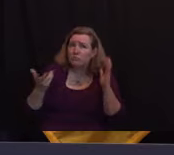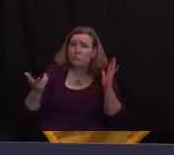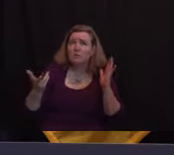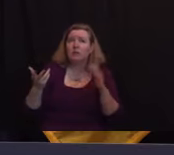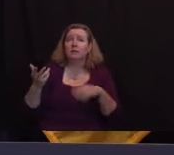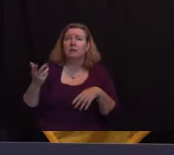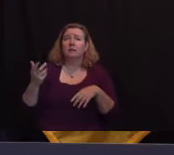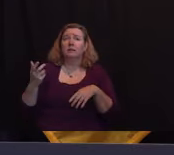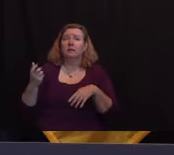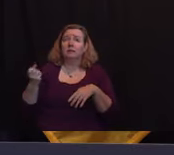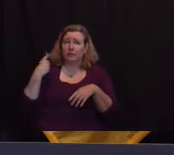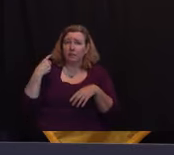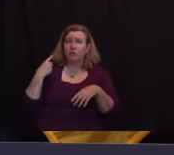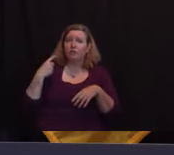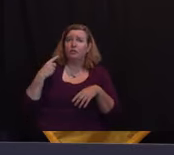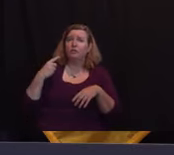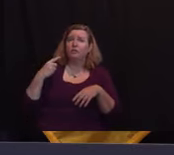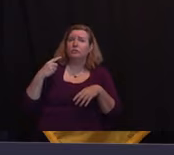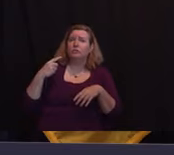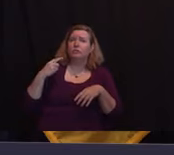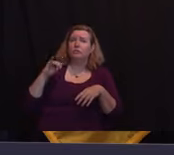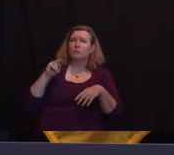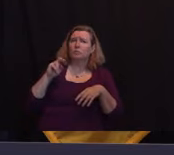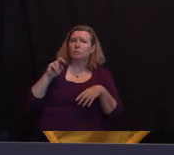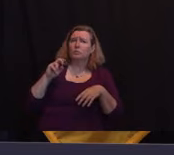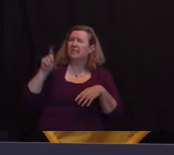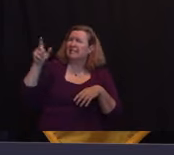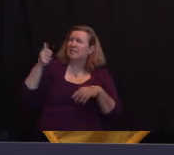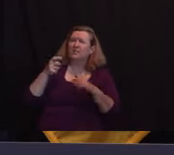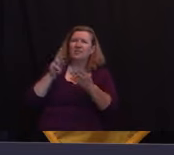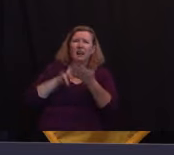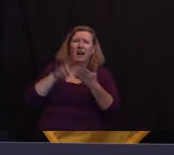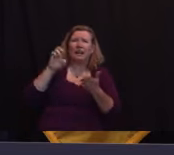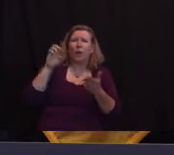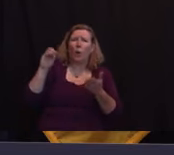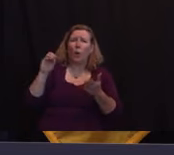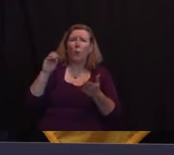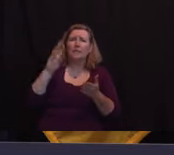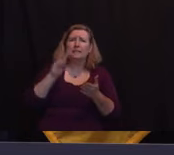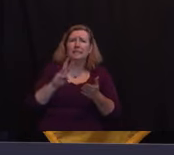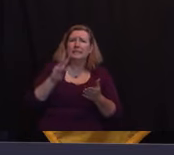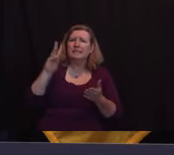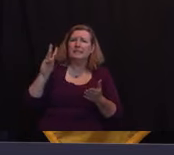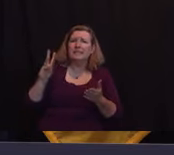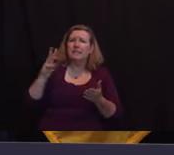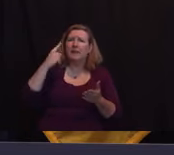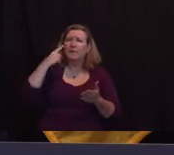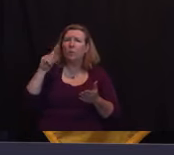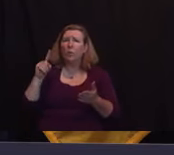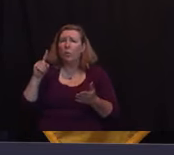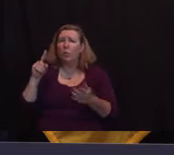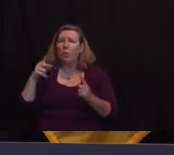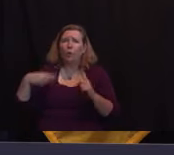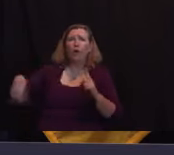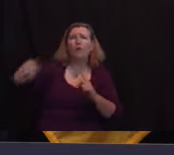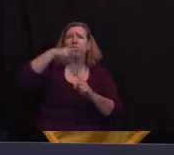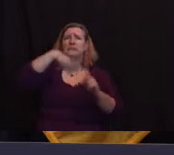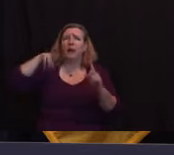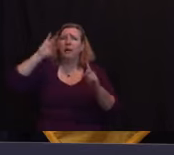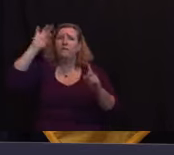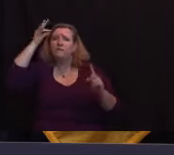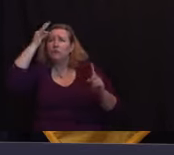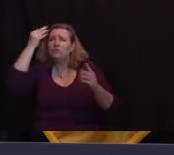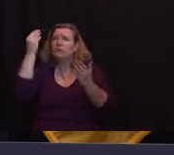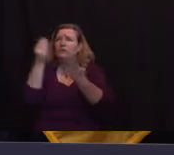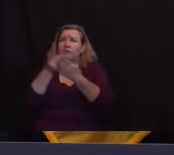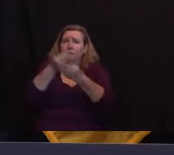Executive Order 166 that set up a task force to provide oversight of federal funding for COVID relief. I'm curious if there's